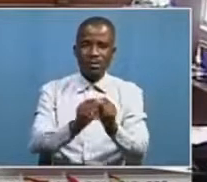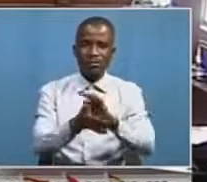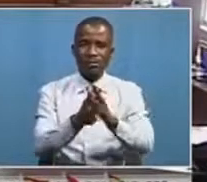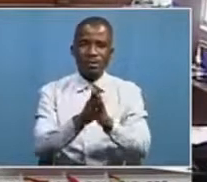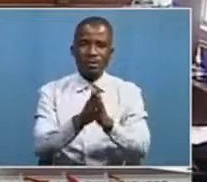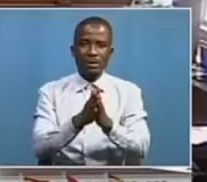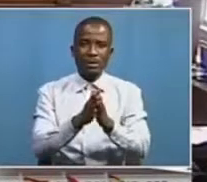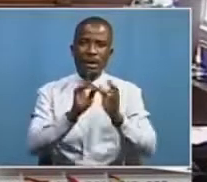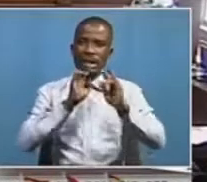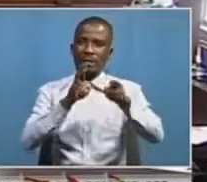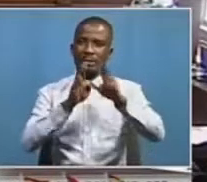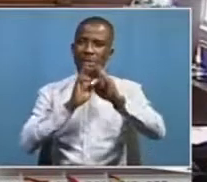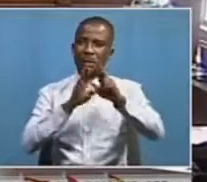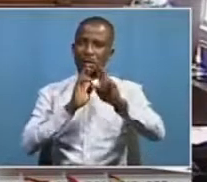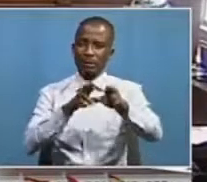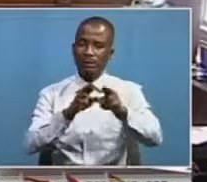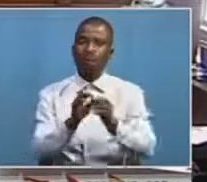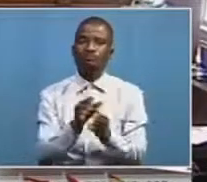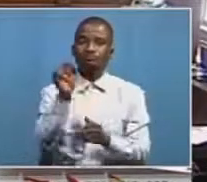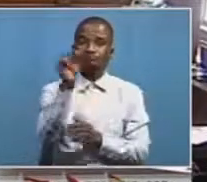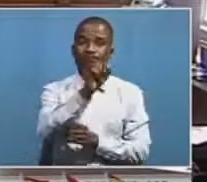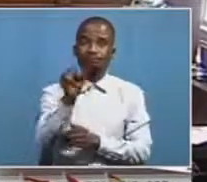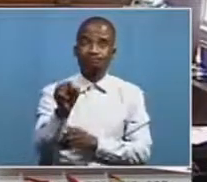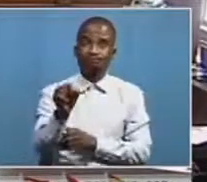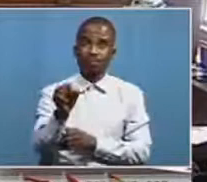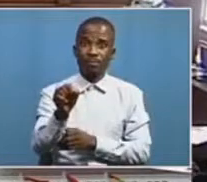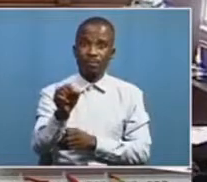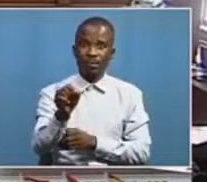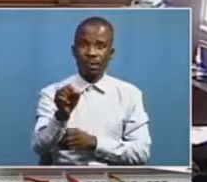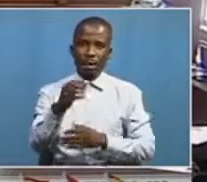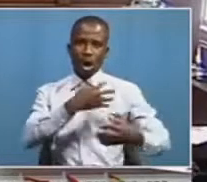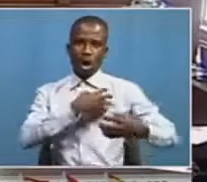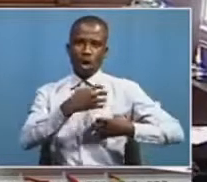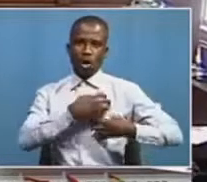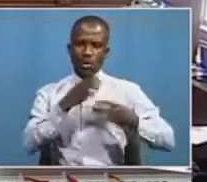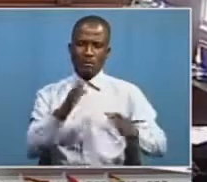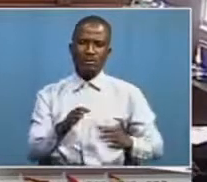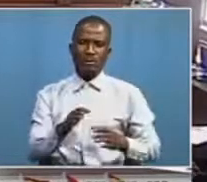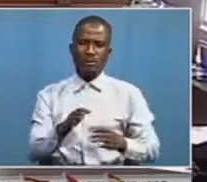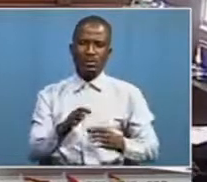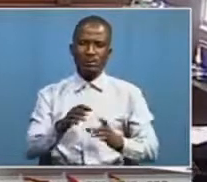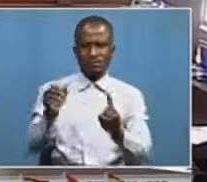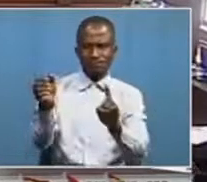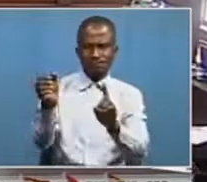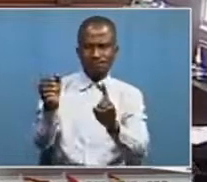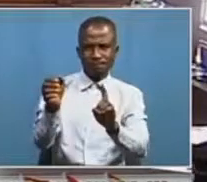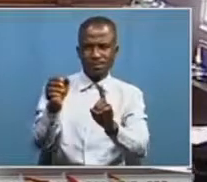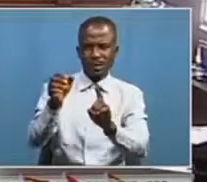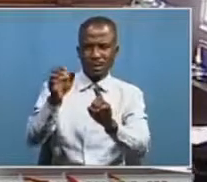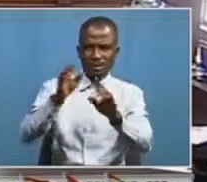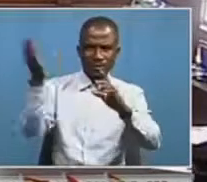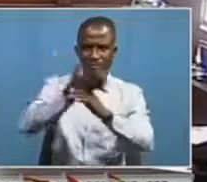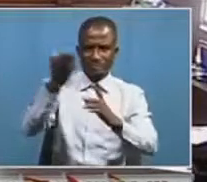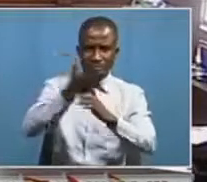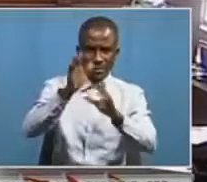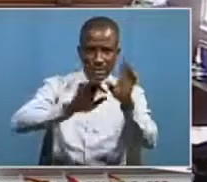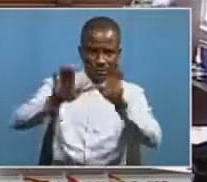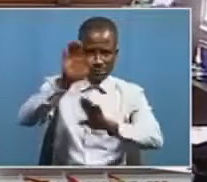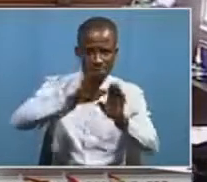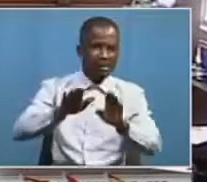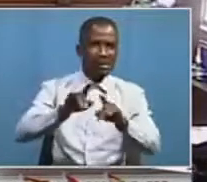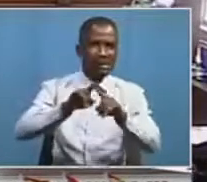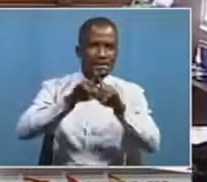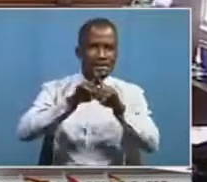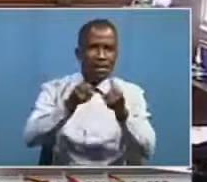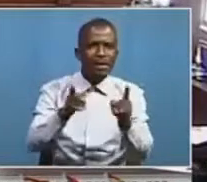respondents. Though the petitioner is not in substance attacking the validity of the 7th December 2020 presidential elections,